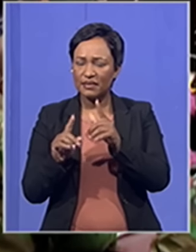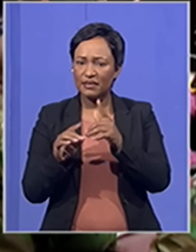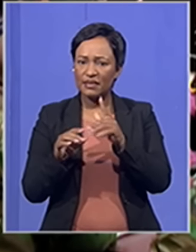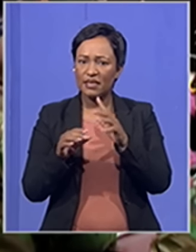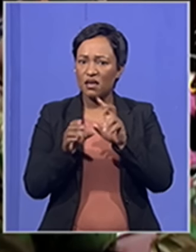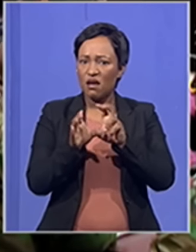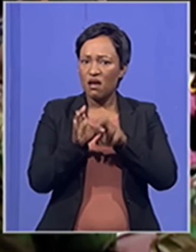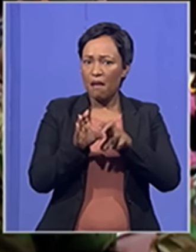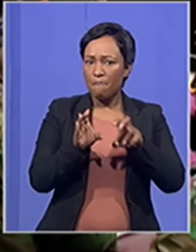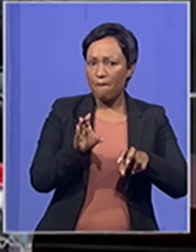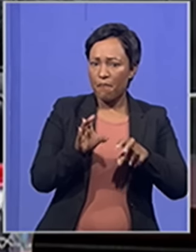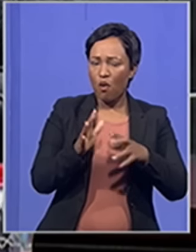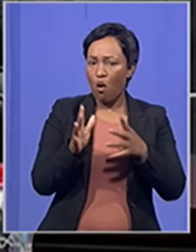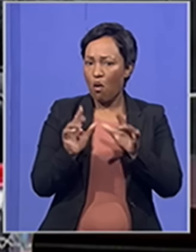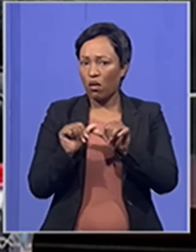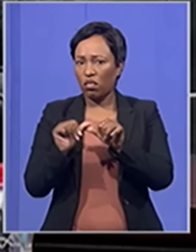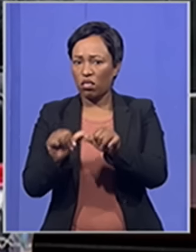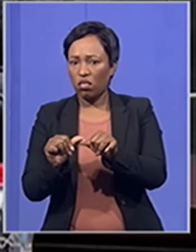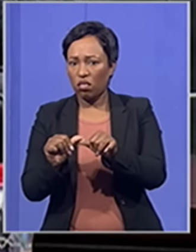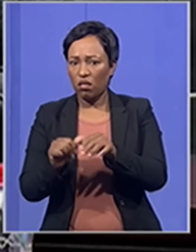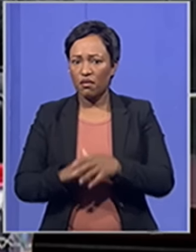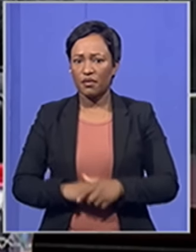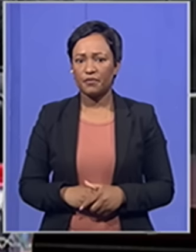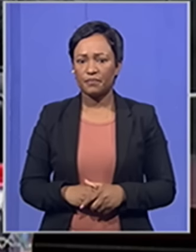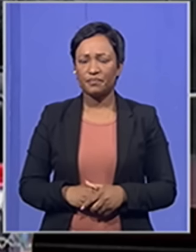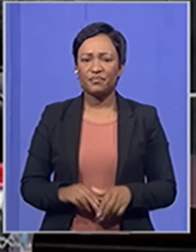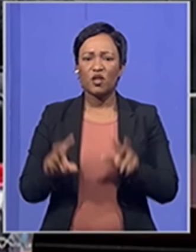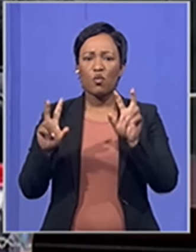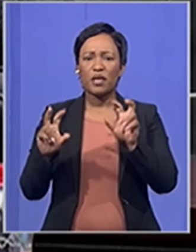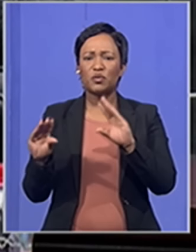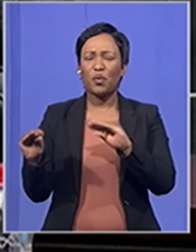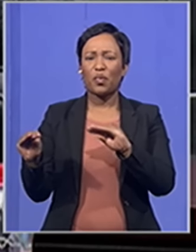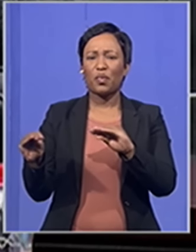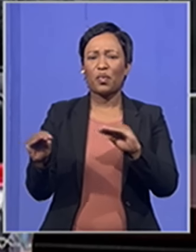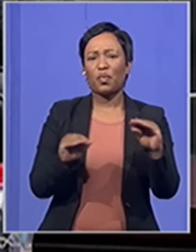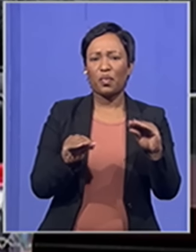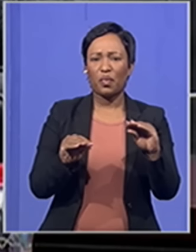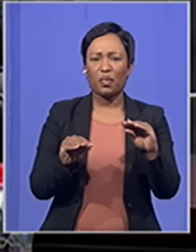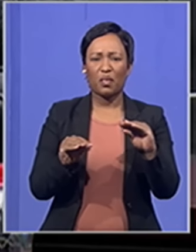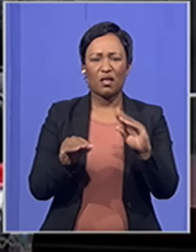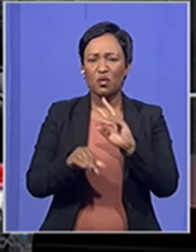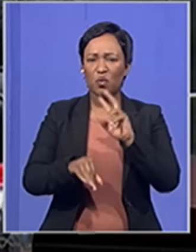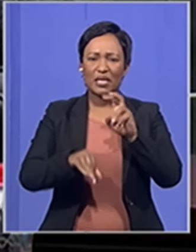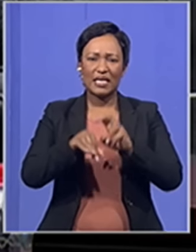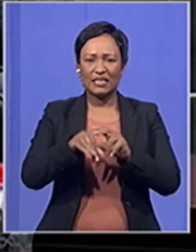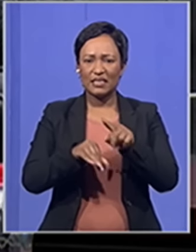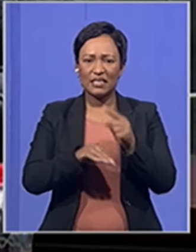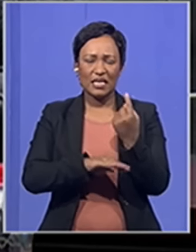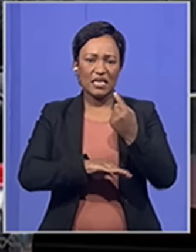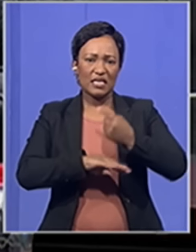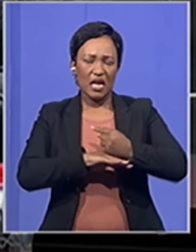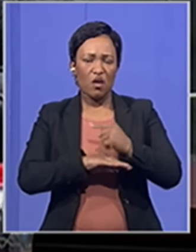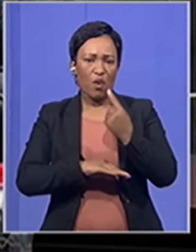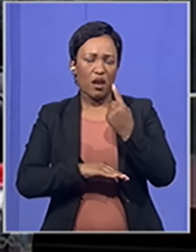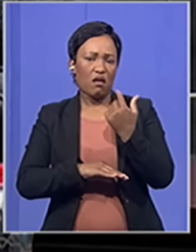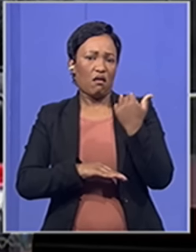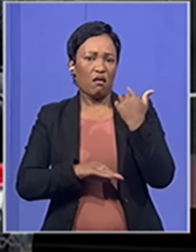We've delayed the issue unnecessarily from day one. When we raised the issue of conflict